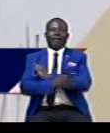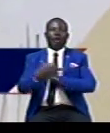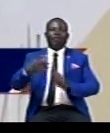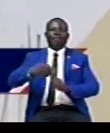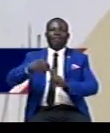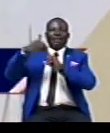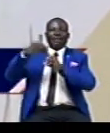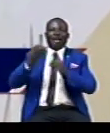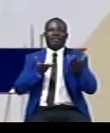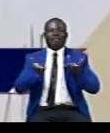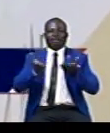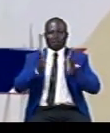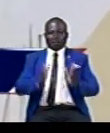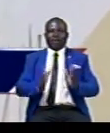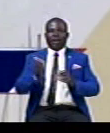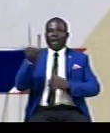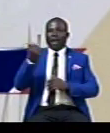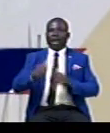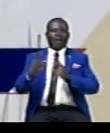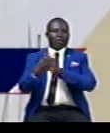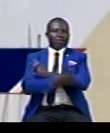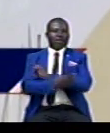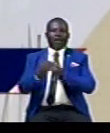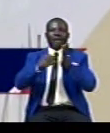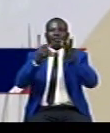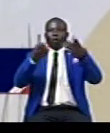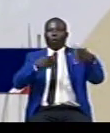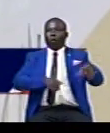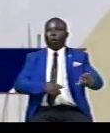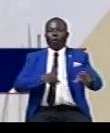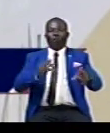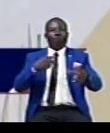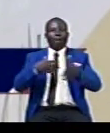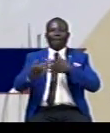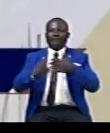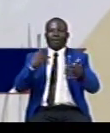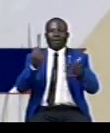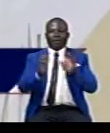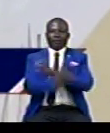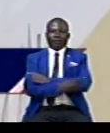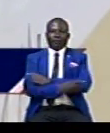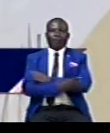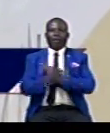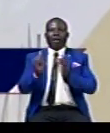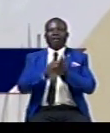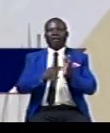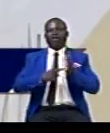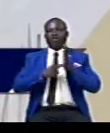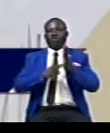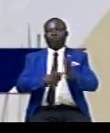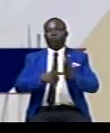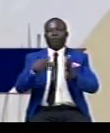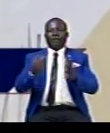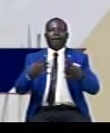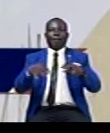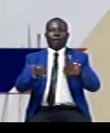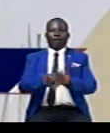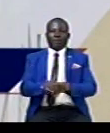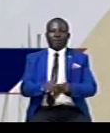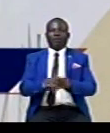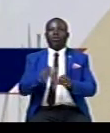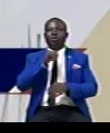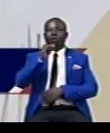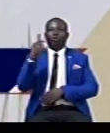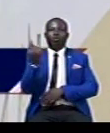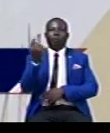Sabbath. Any day it occurs, regardless of the day. That shows the importance. Not